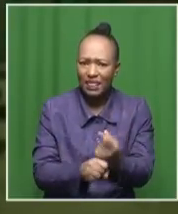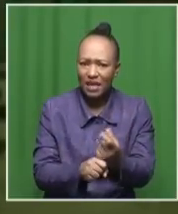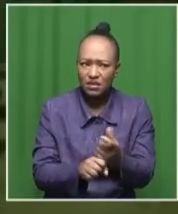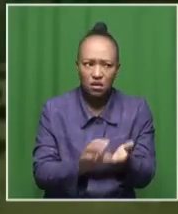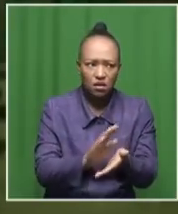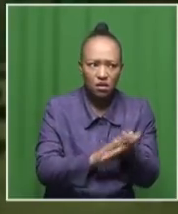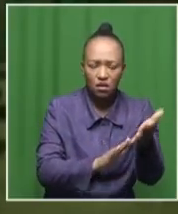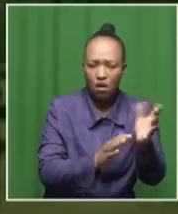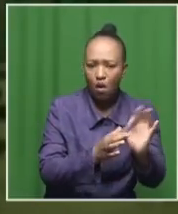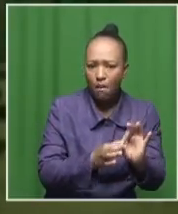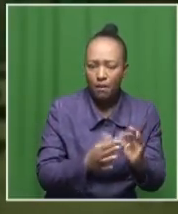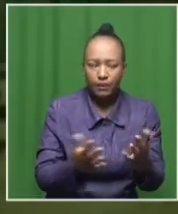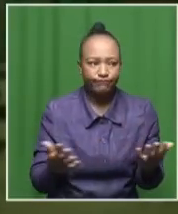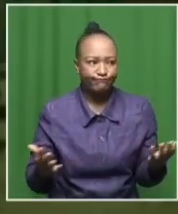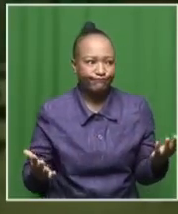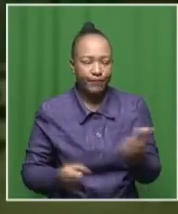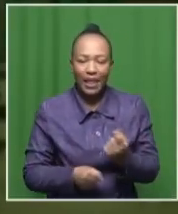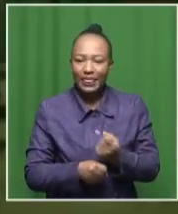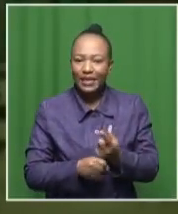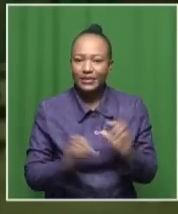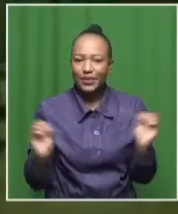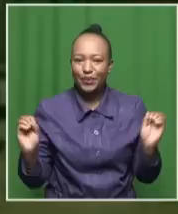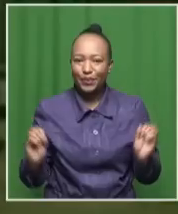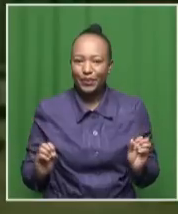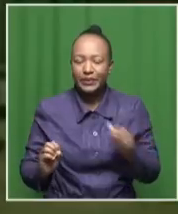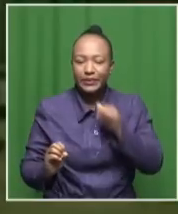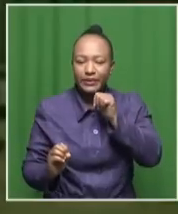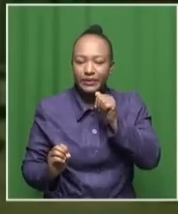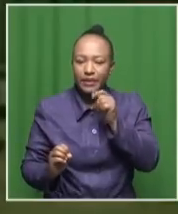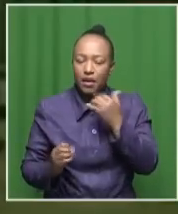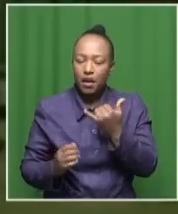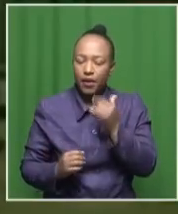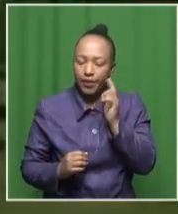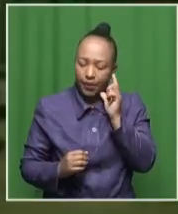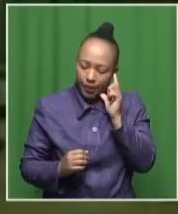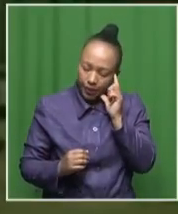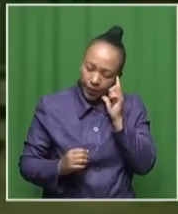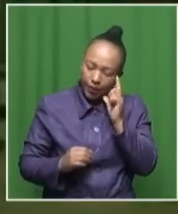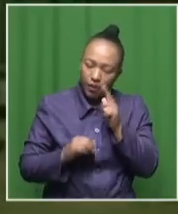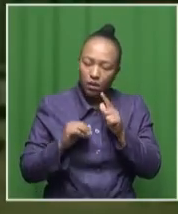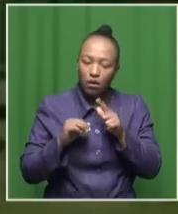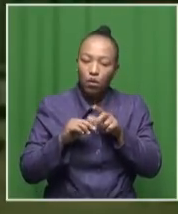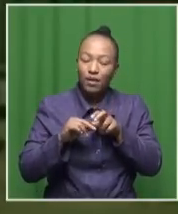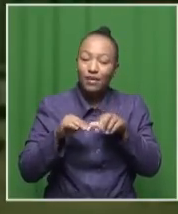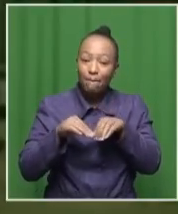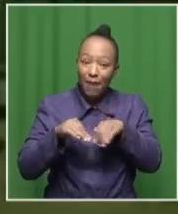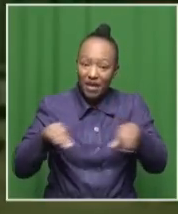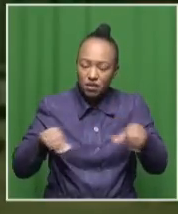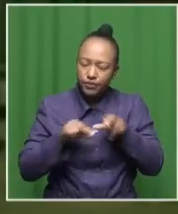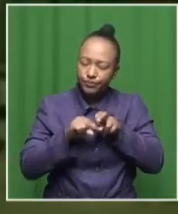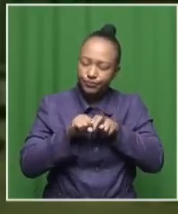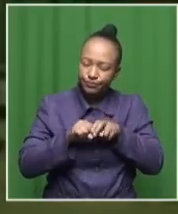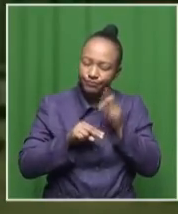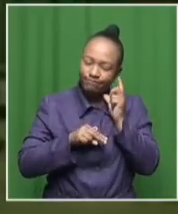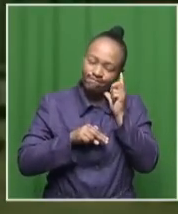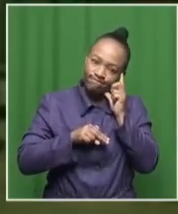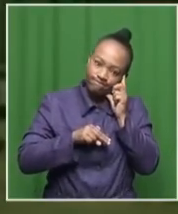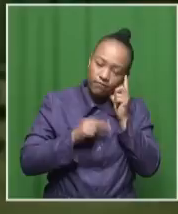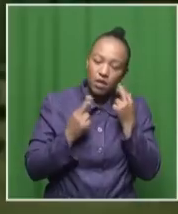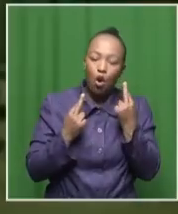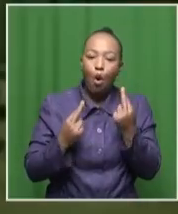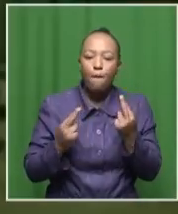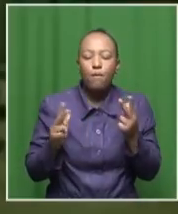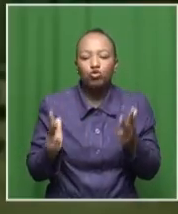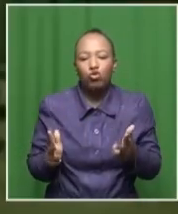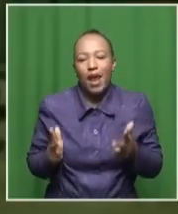arrived here and there are no taxis, so he's now taking a nap a bit on the bench, and then he's hoping to maybe get a train. But he's saying